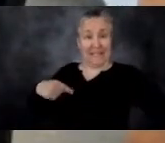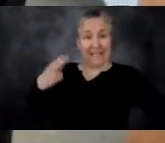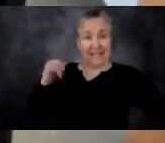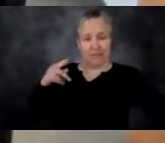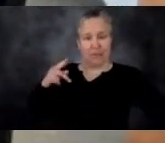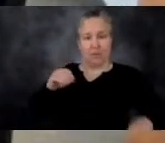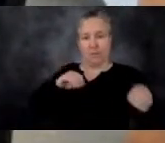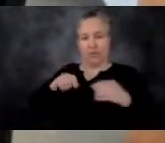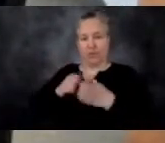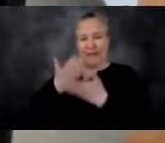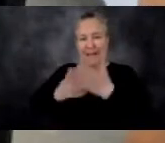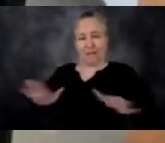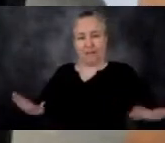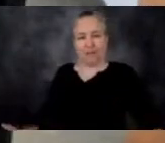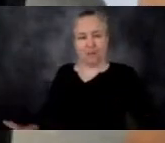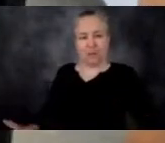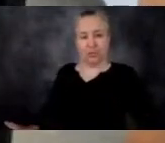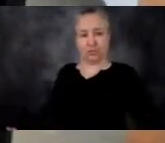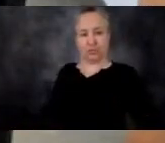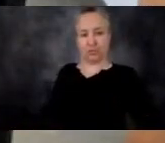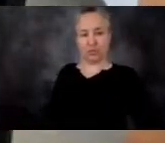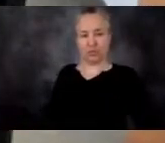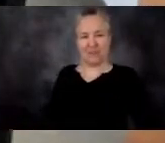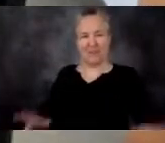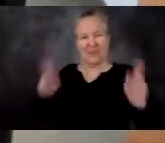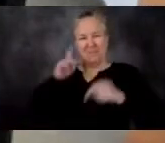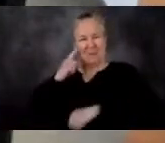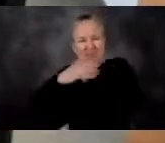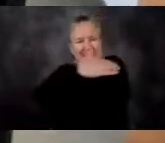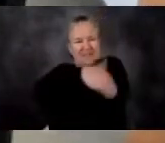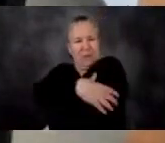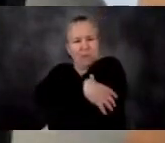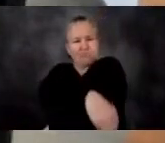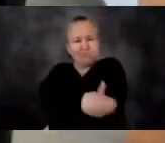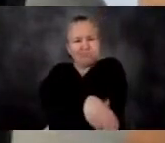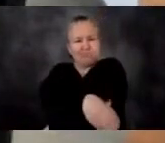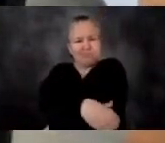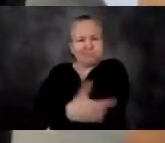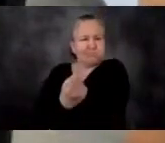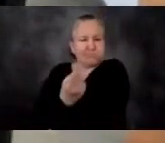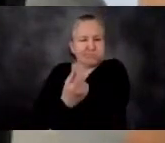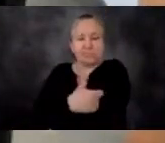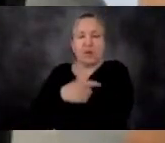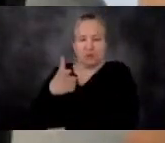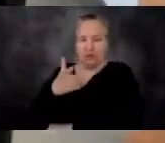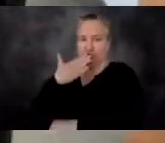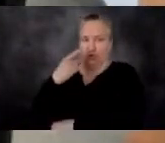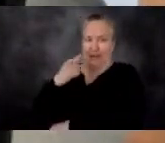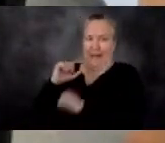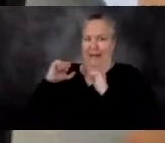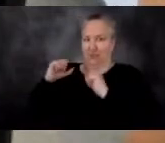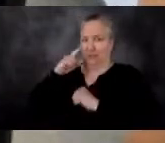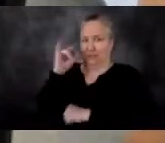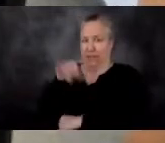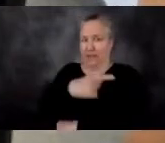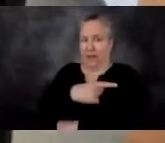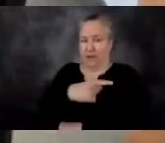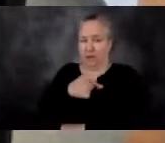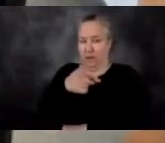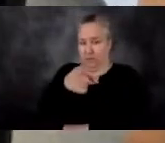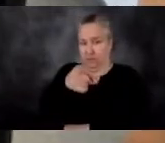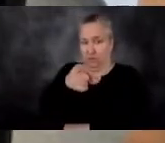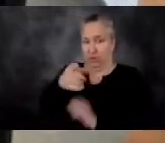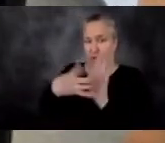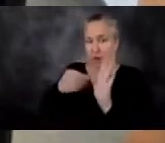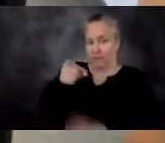my my arms and my triceps. Everybody's like, how do I get rid of these triceps? This is a great way to work the back of those arms. You're gonna lift up, pulling